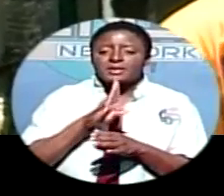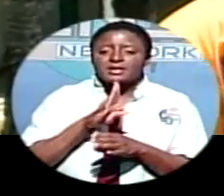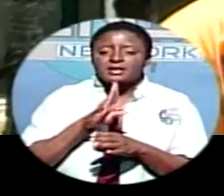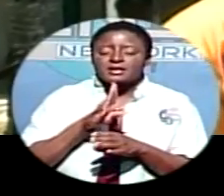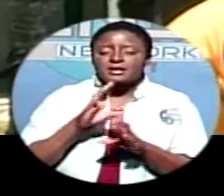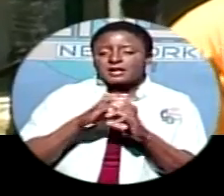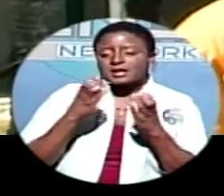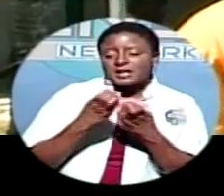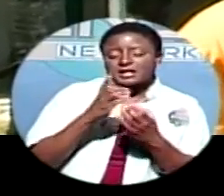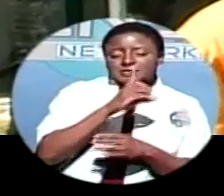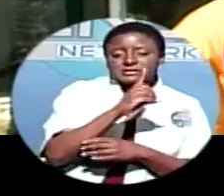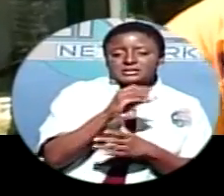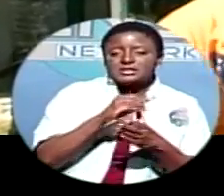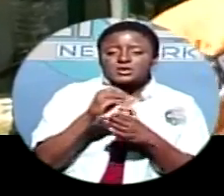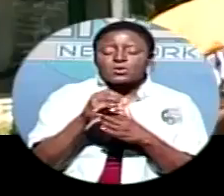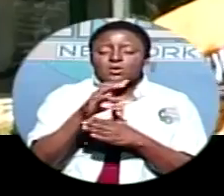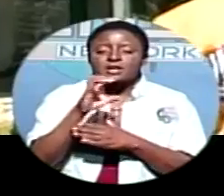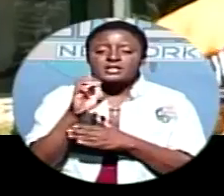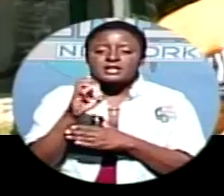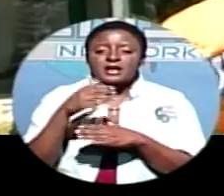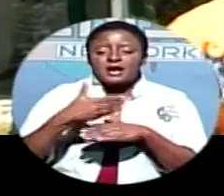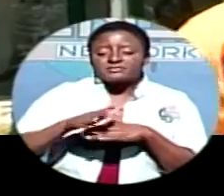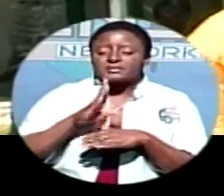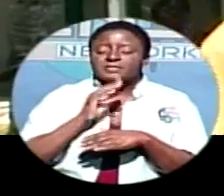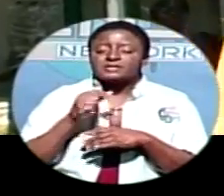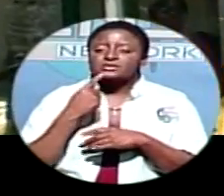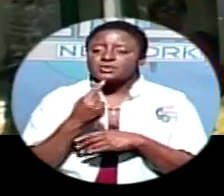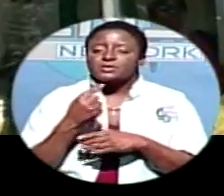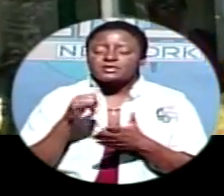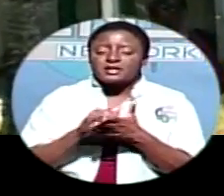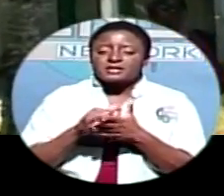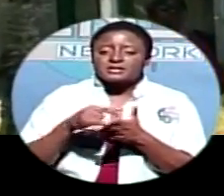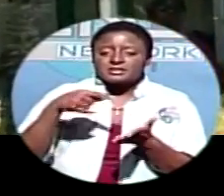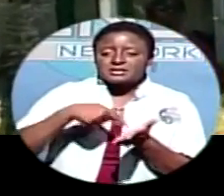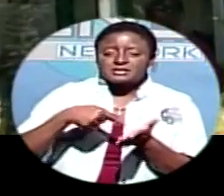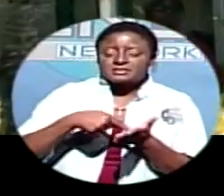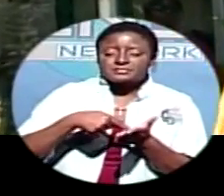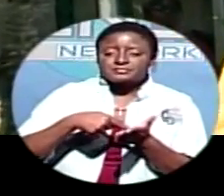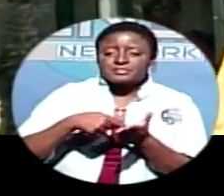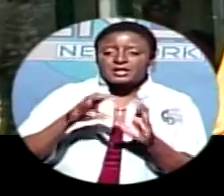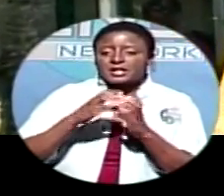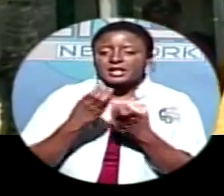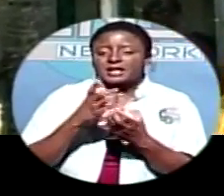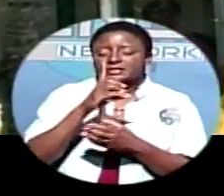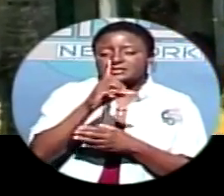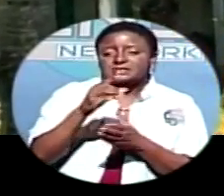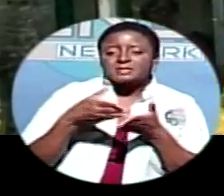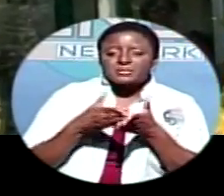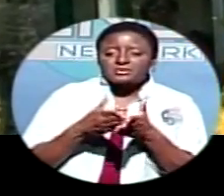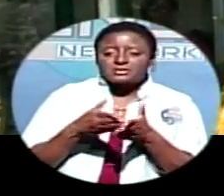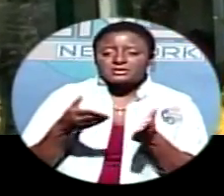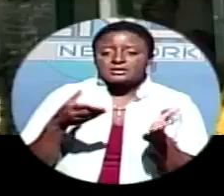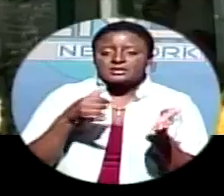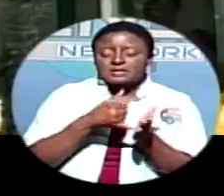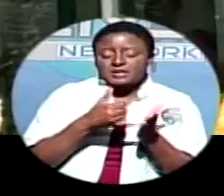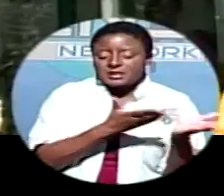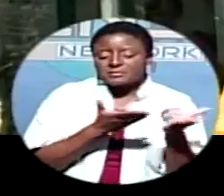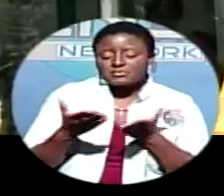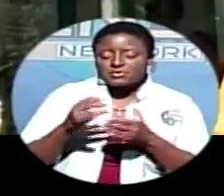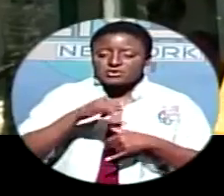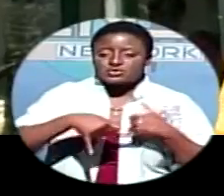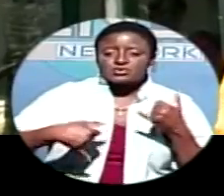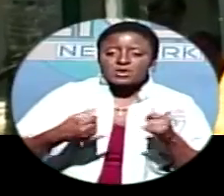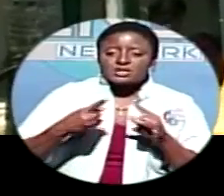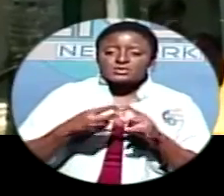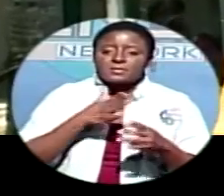E, and after I've been notified that it'll be a Class E boat, it really has brought joy to my heart to see that we will be able